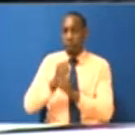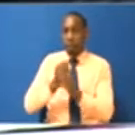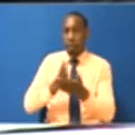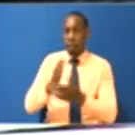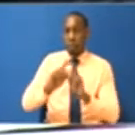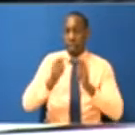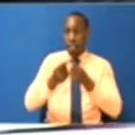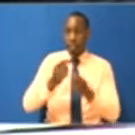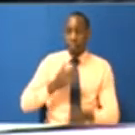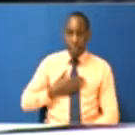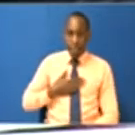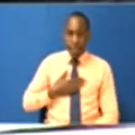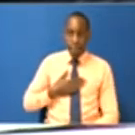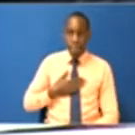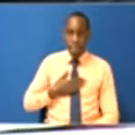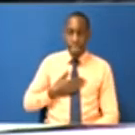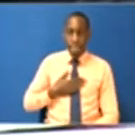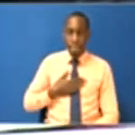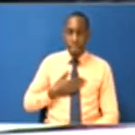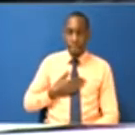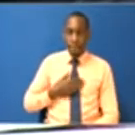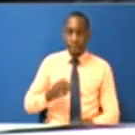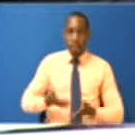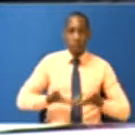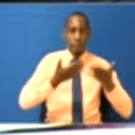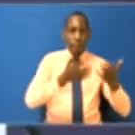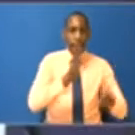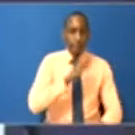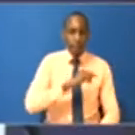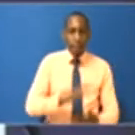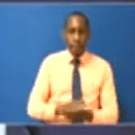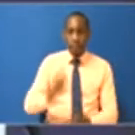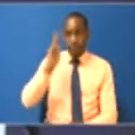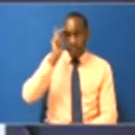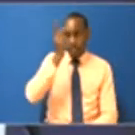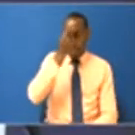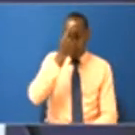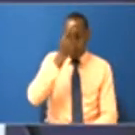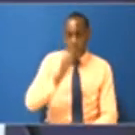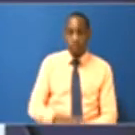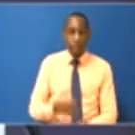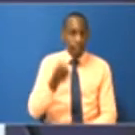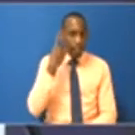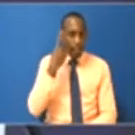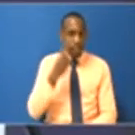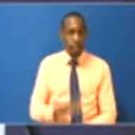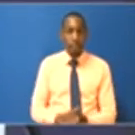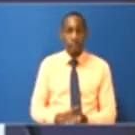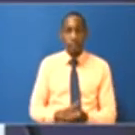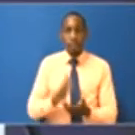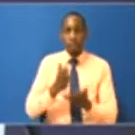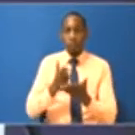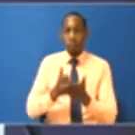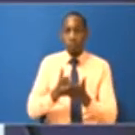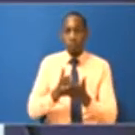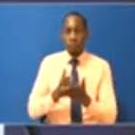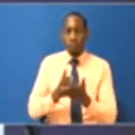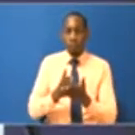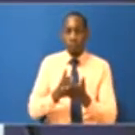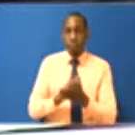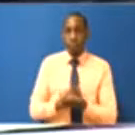my team and handed over to evan stidero okay it was actually a grant from